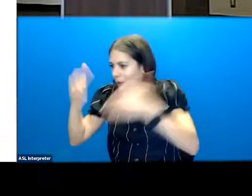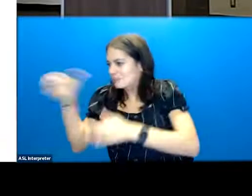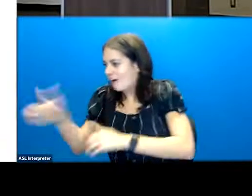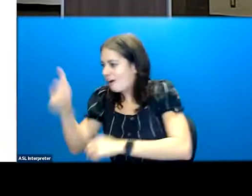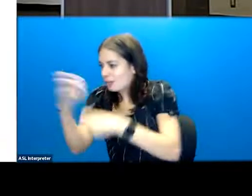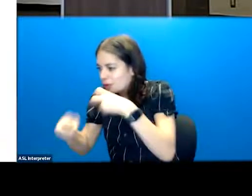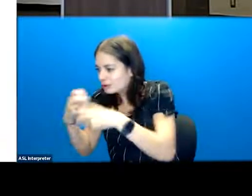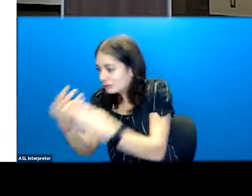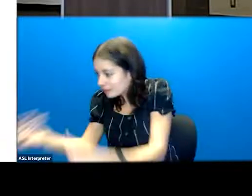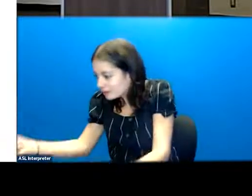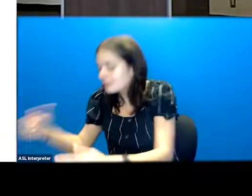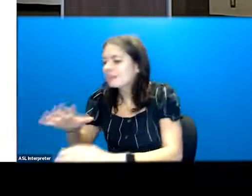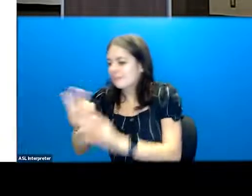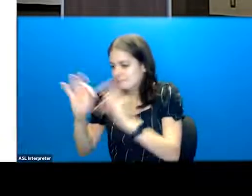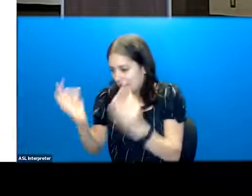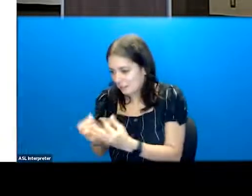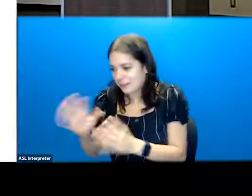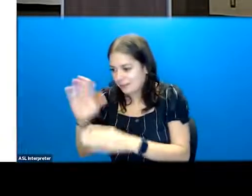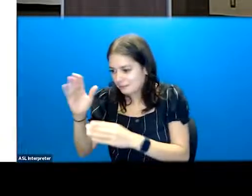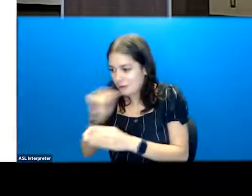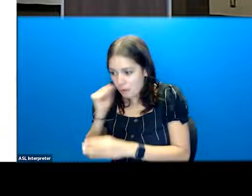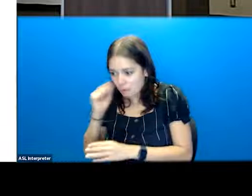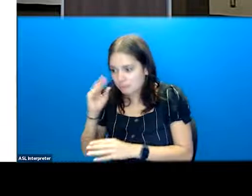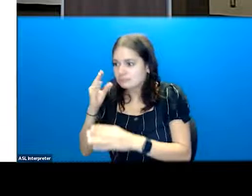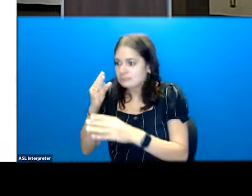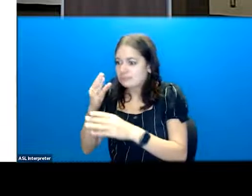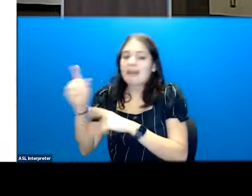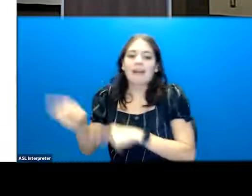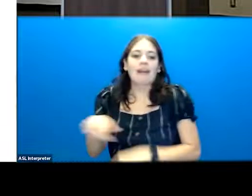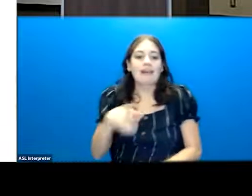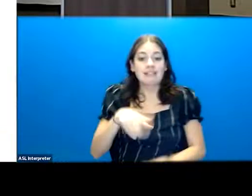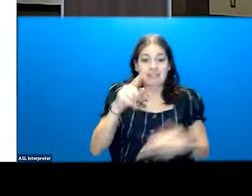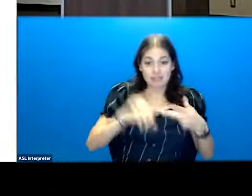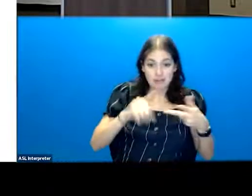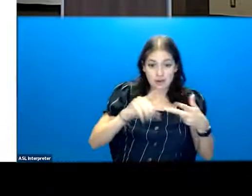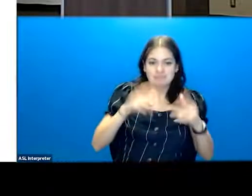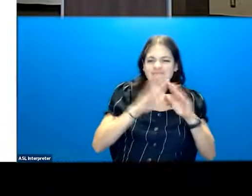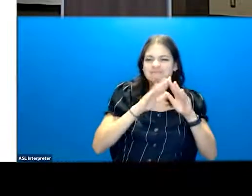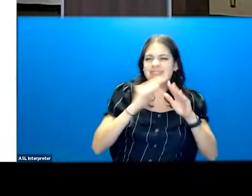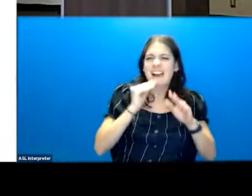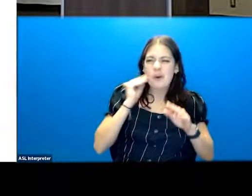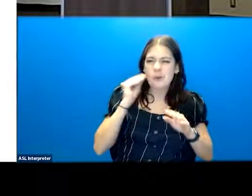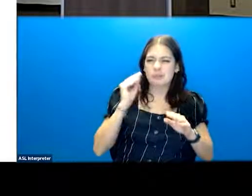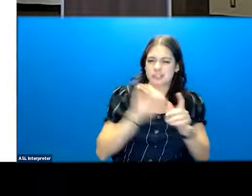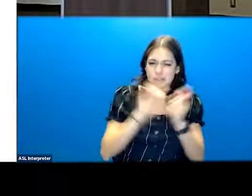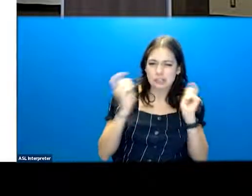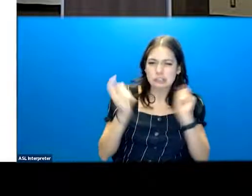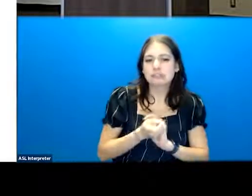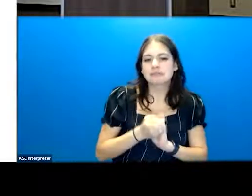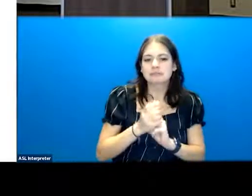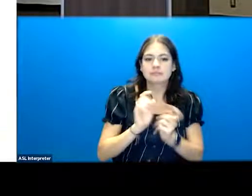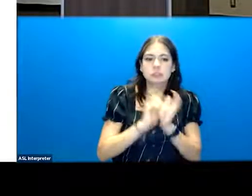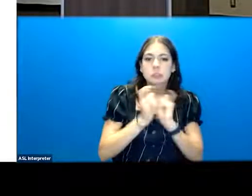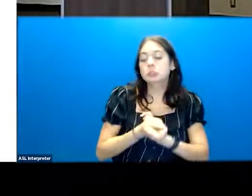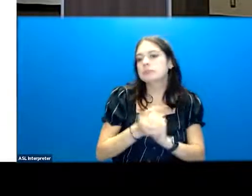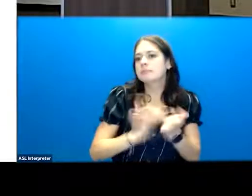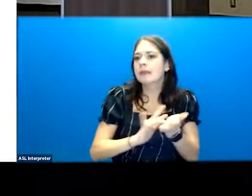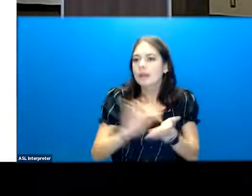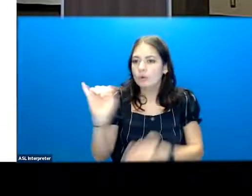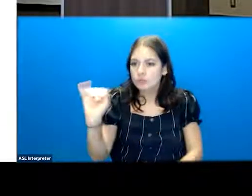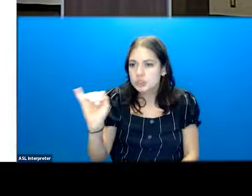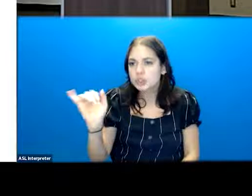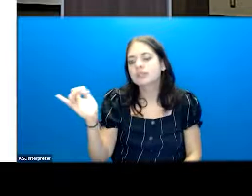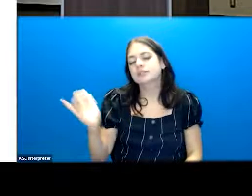family home. And then the third one was household changes, where there were changes to medical